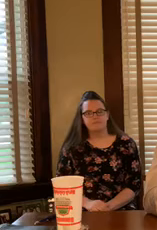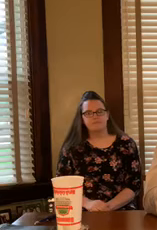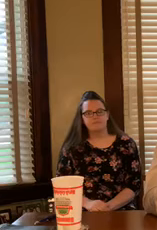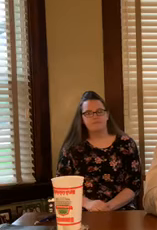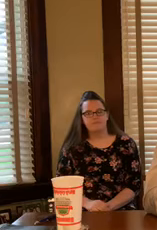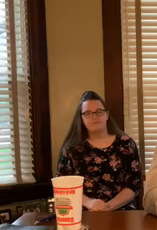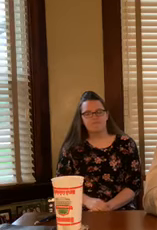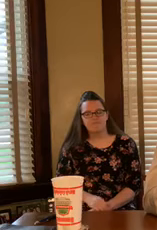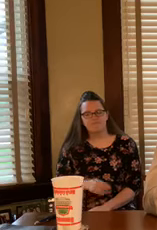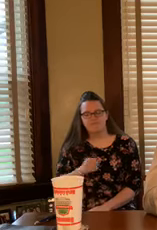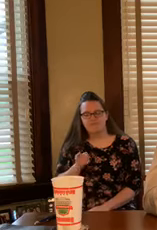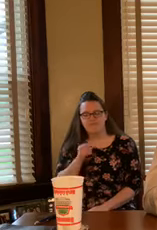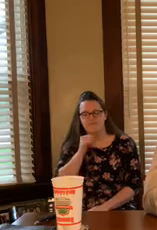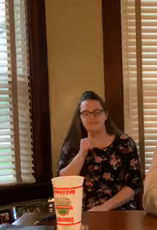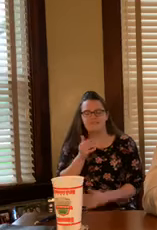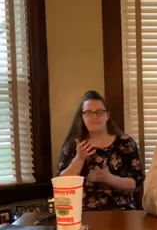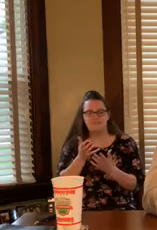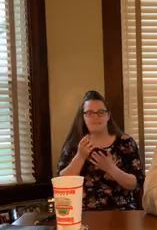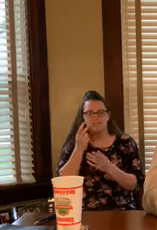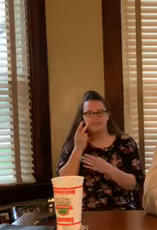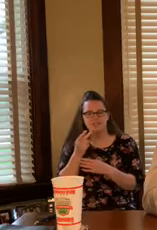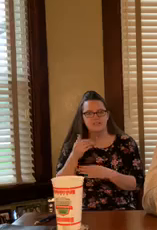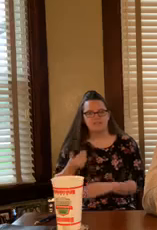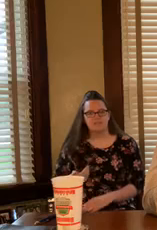they don't want to see me.